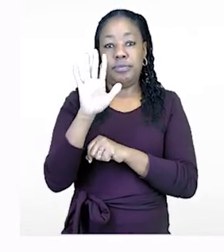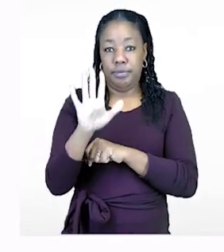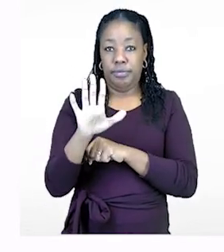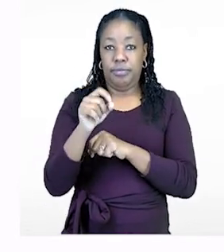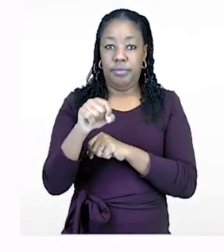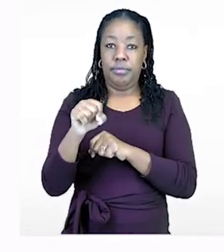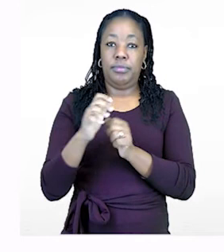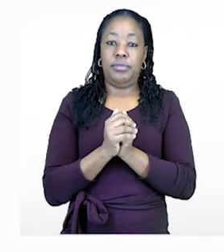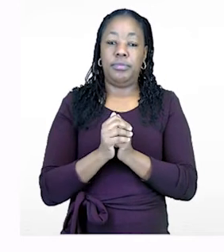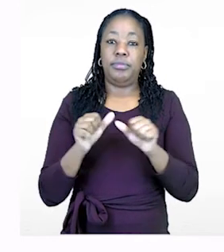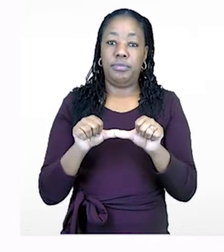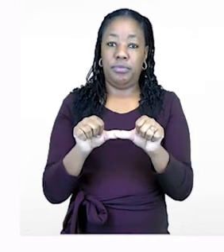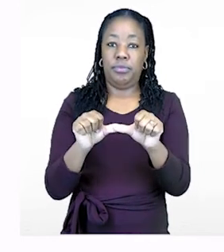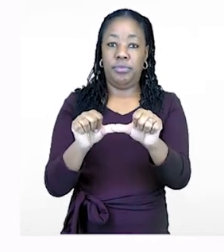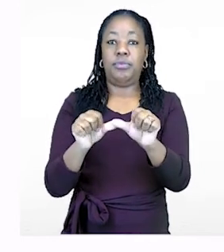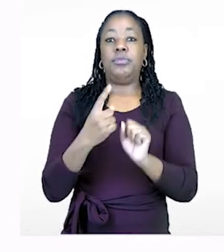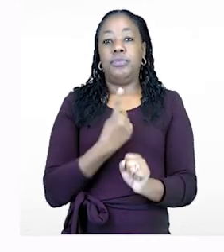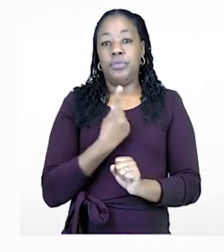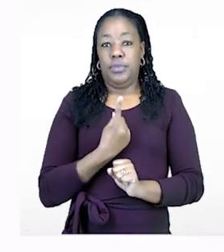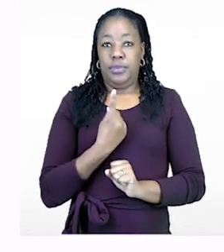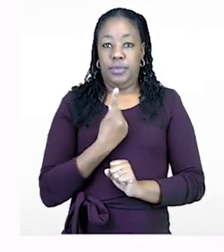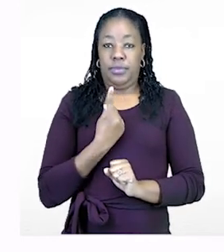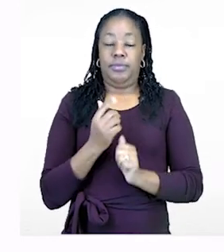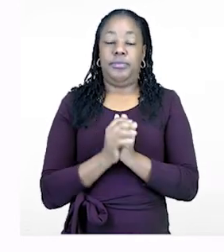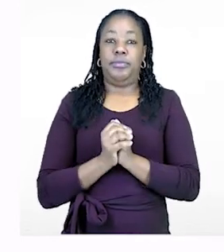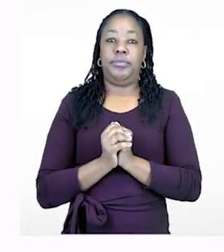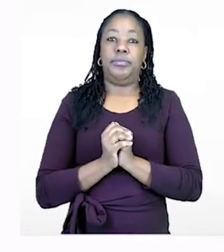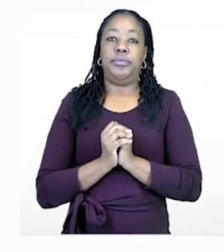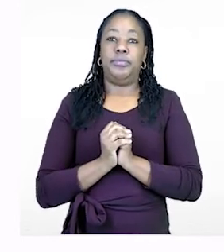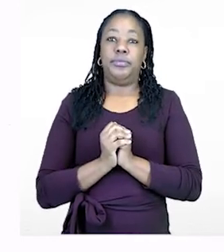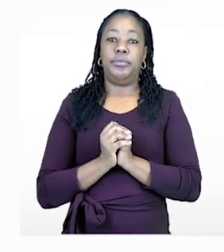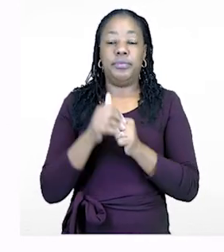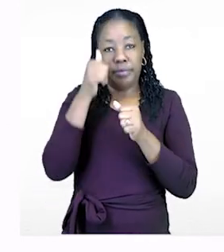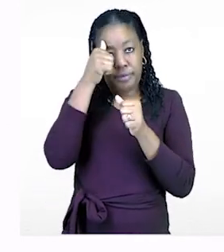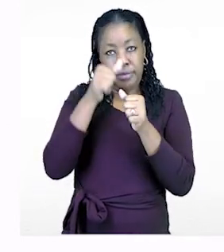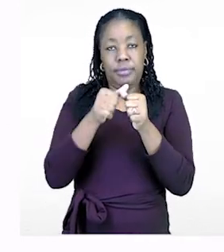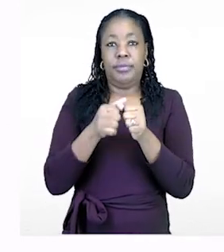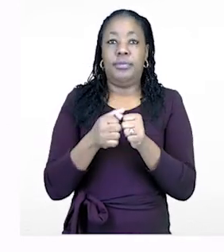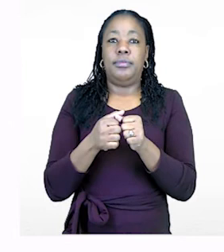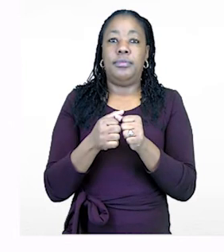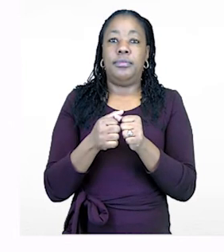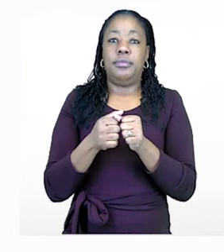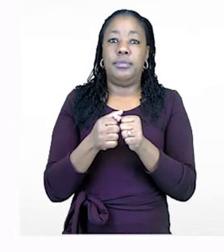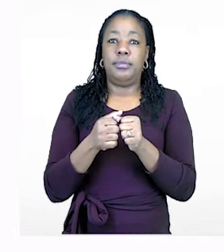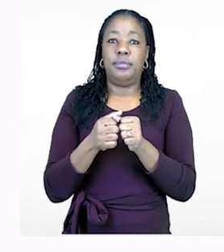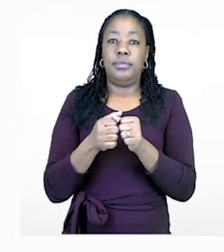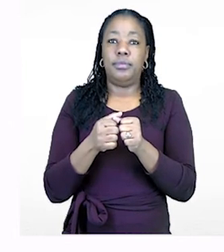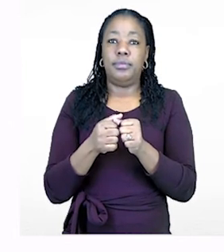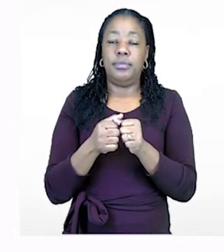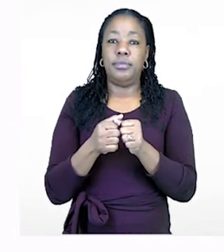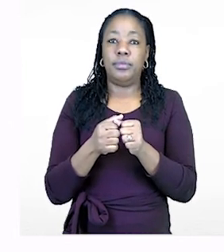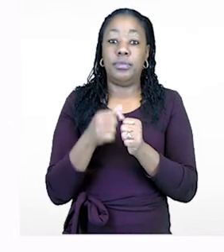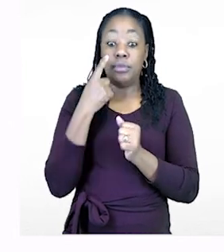the rest, I'm sure, you can do by yourselves. Remember, when you find the